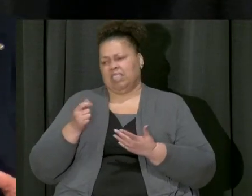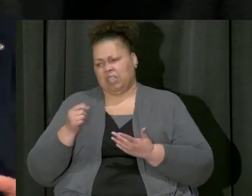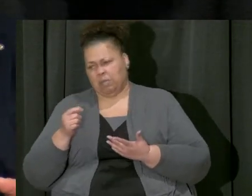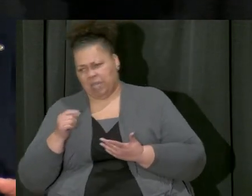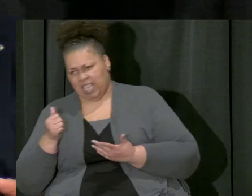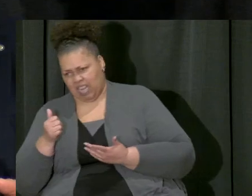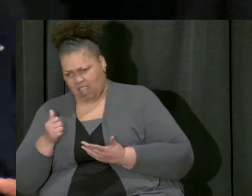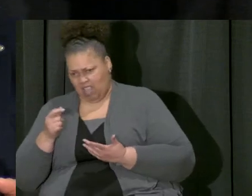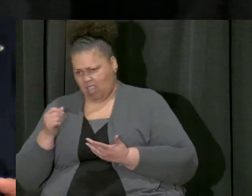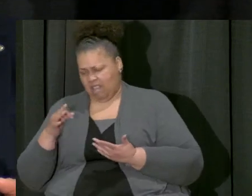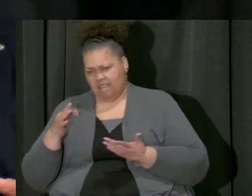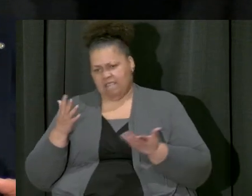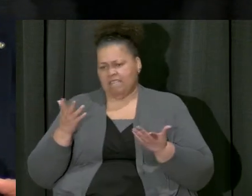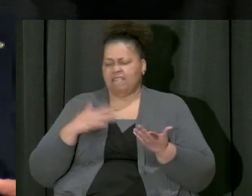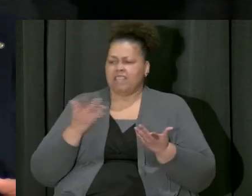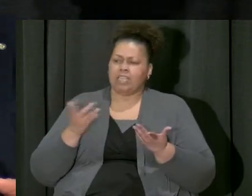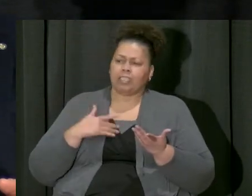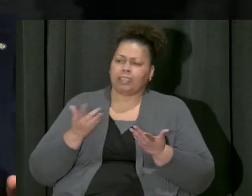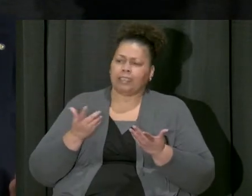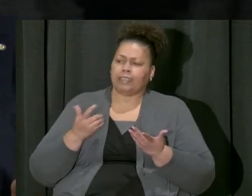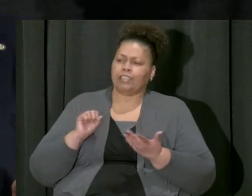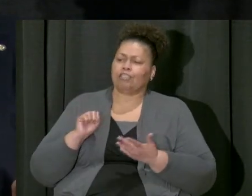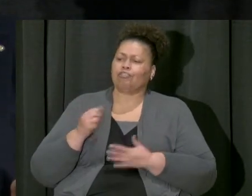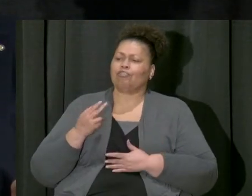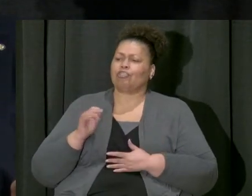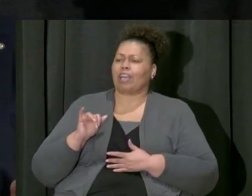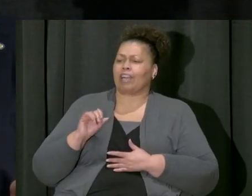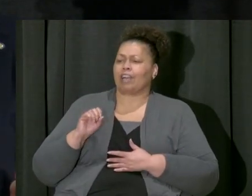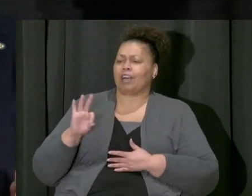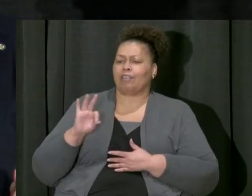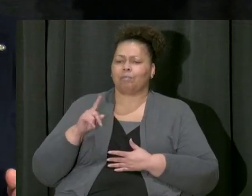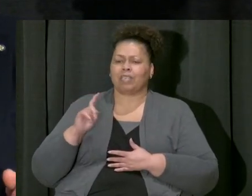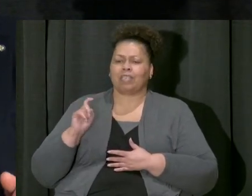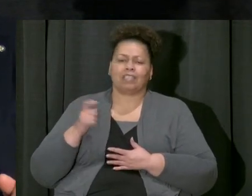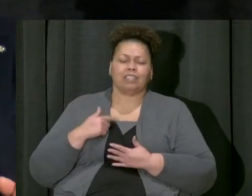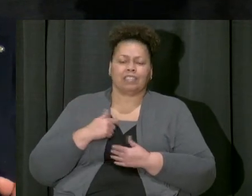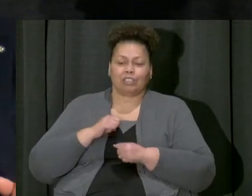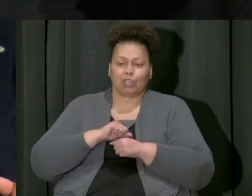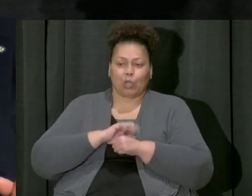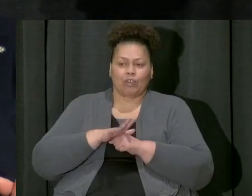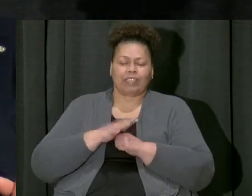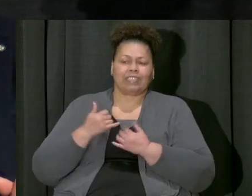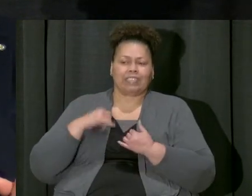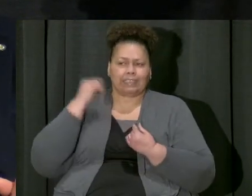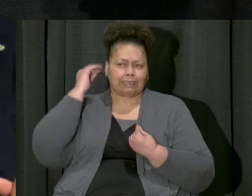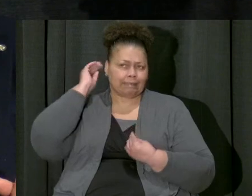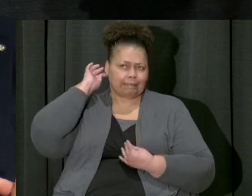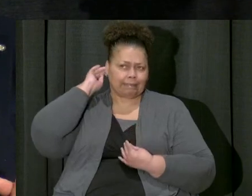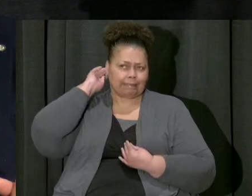off of CSUN this year because we're still coming out of COVID, but the talks were phenomenal.